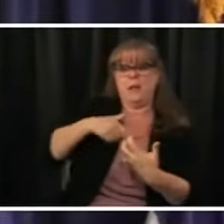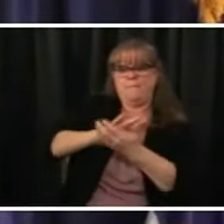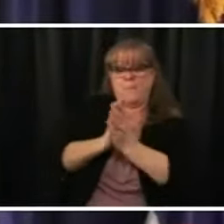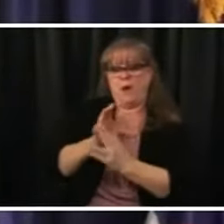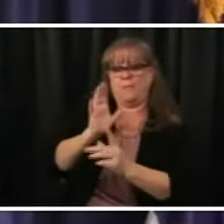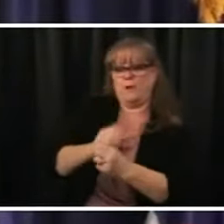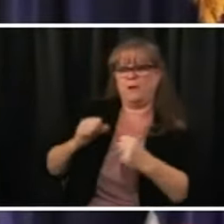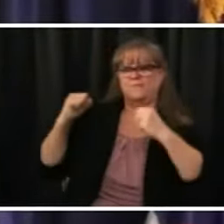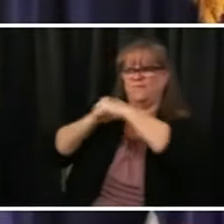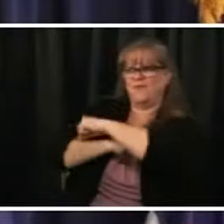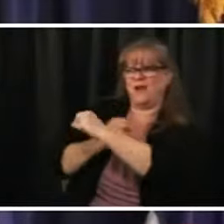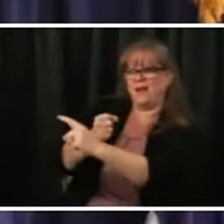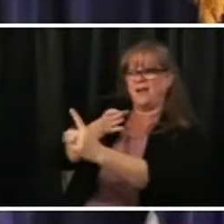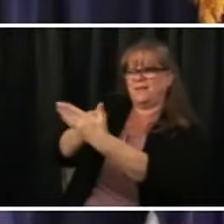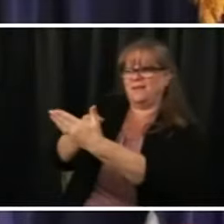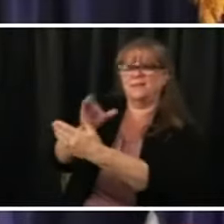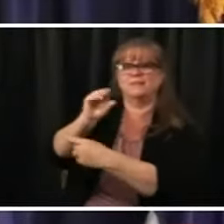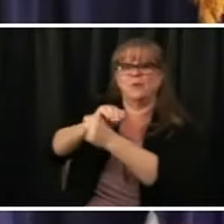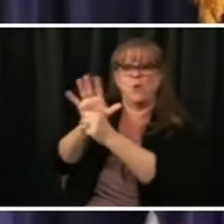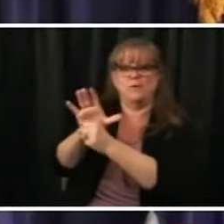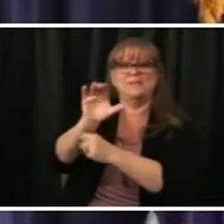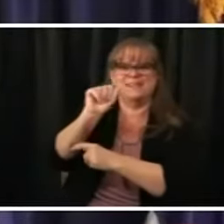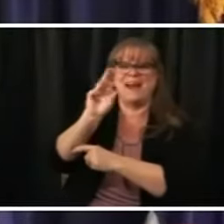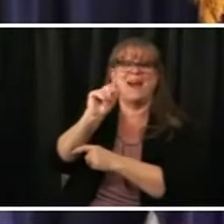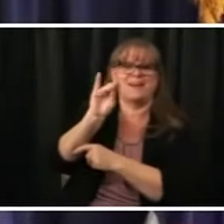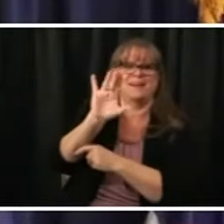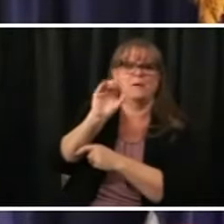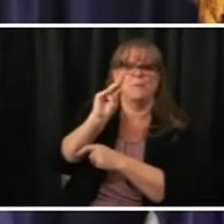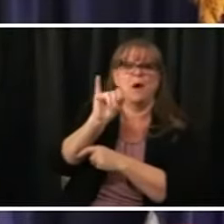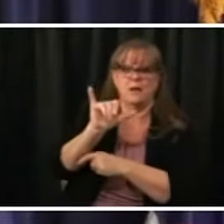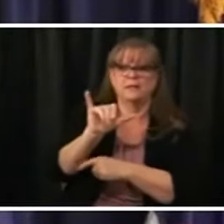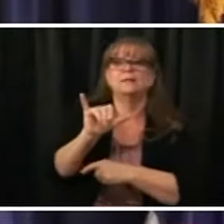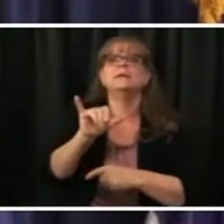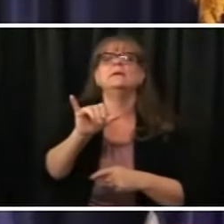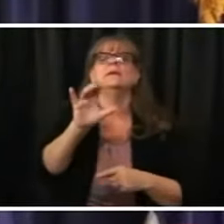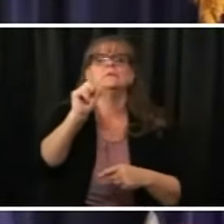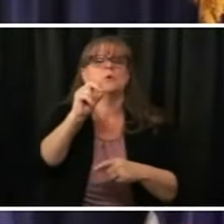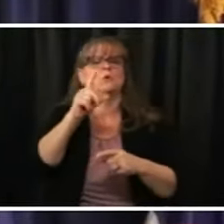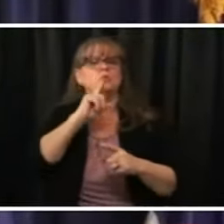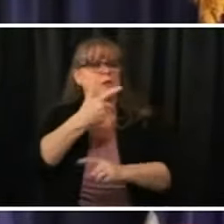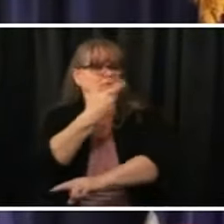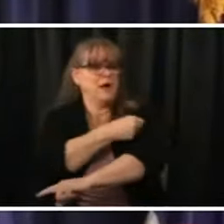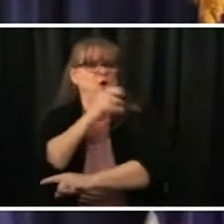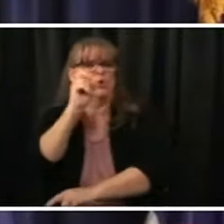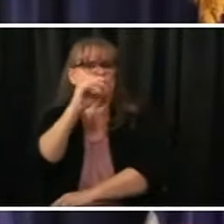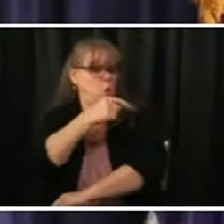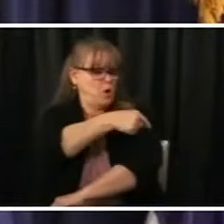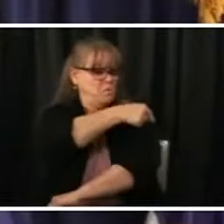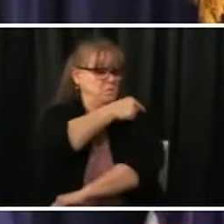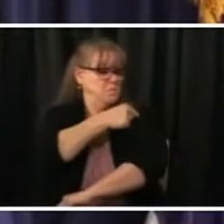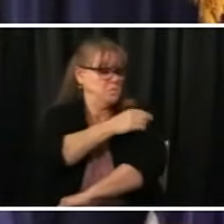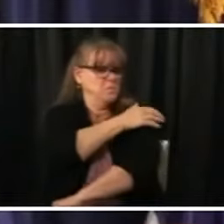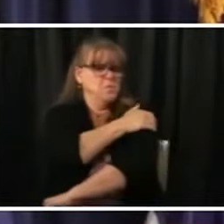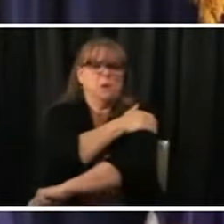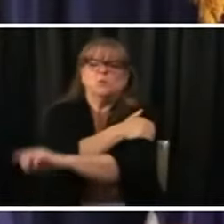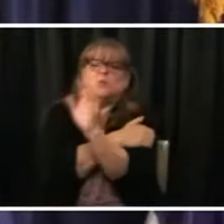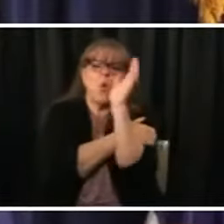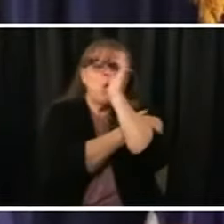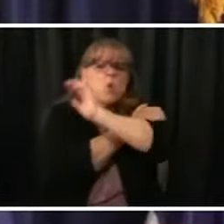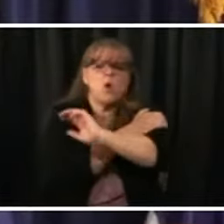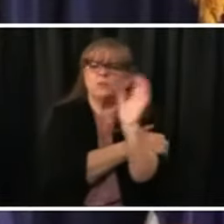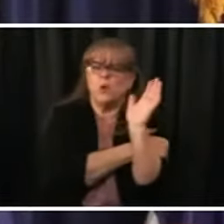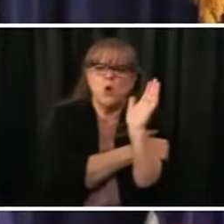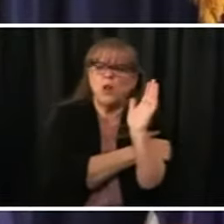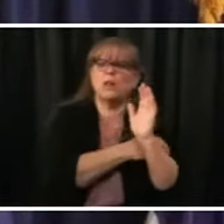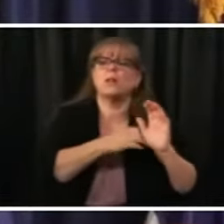and my arm was a little sore like it always is from a shot, no other effect. You're going to hear from Linda and Rebecca, two folks that got the vaccine. The main point is,